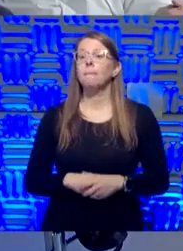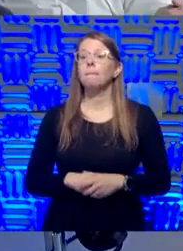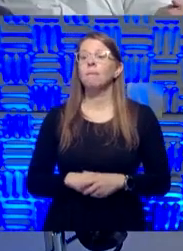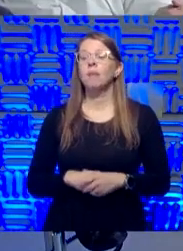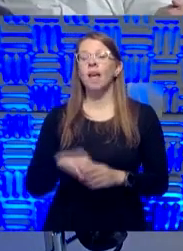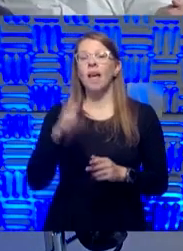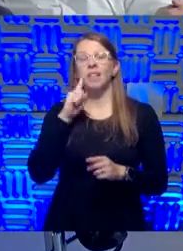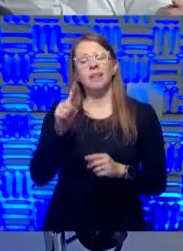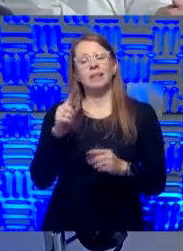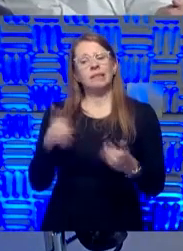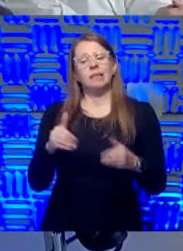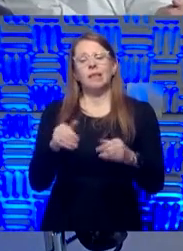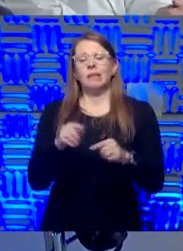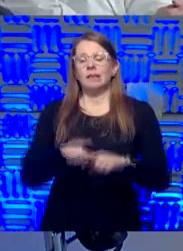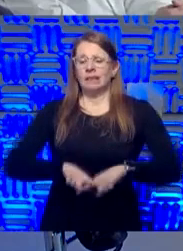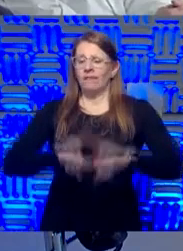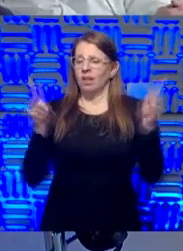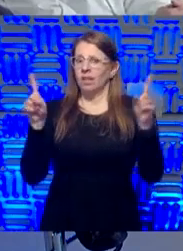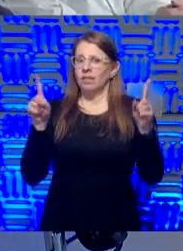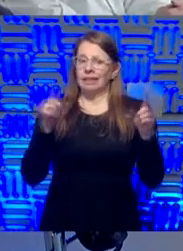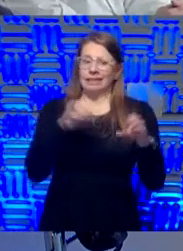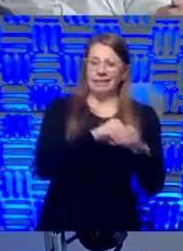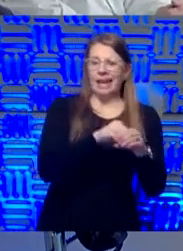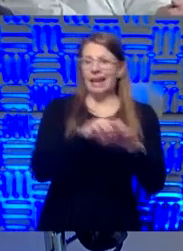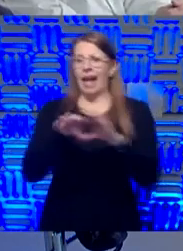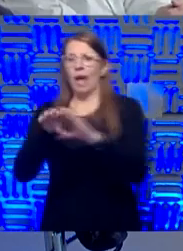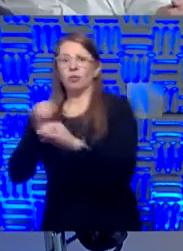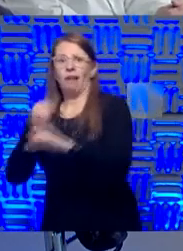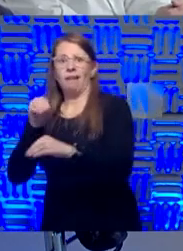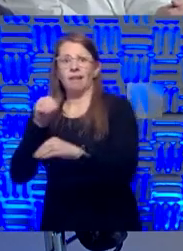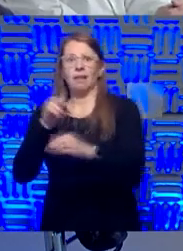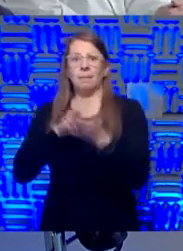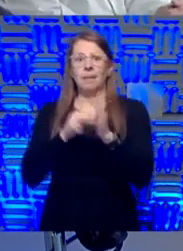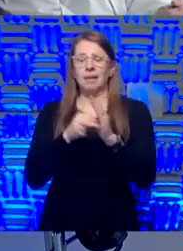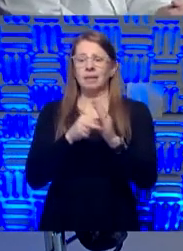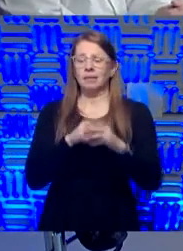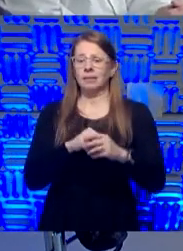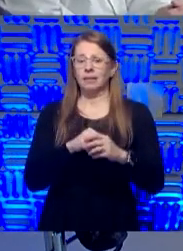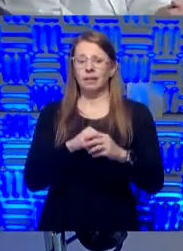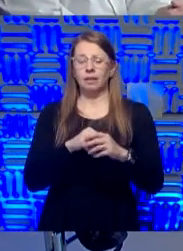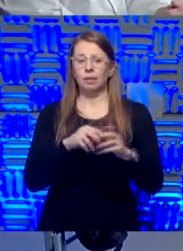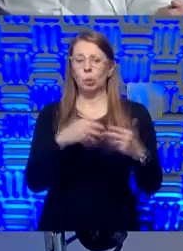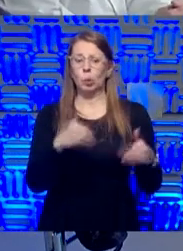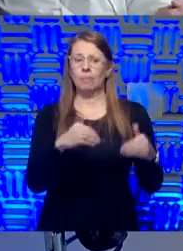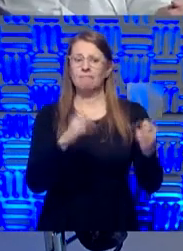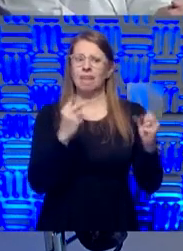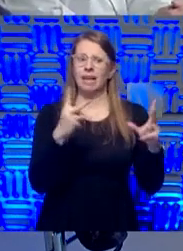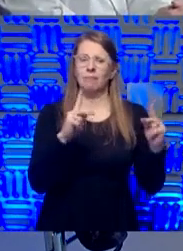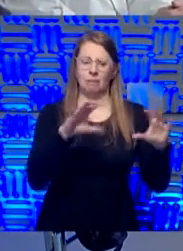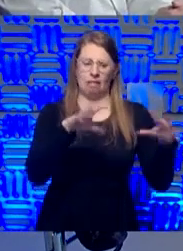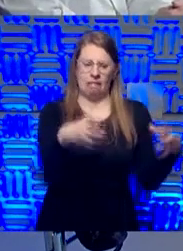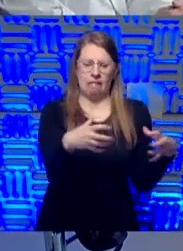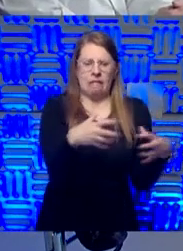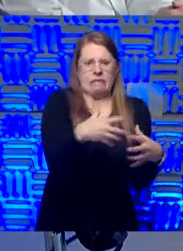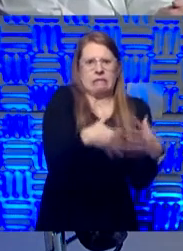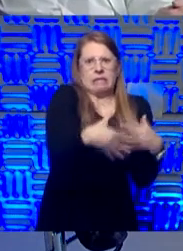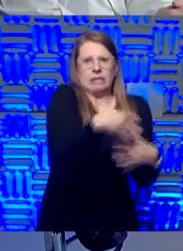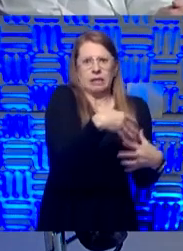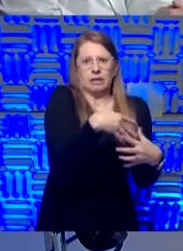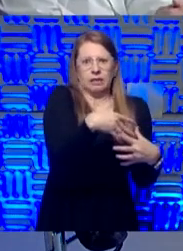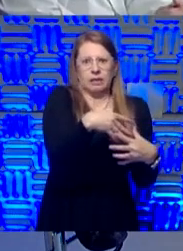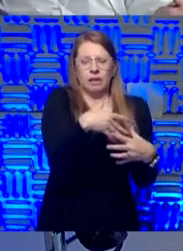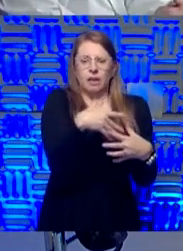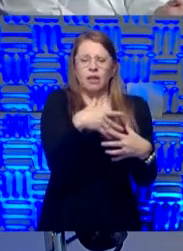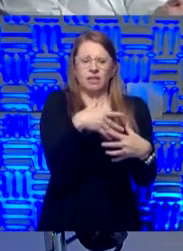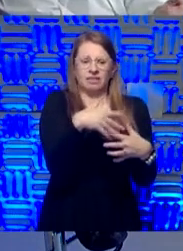being outside. We keep coming back to that. It's that focus concentrated of having a lot of people inside that's just more difficult. Surfaces